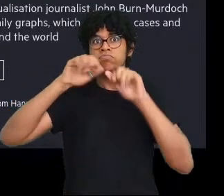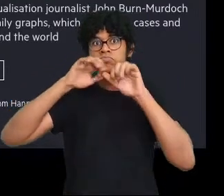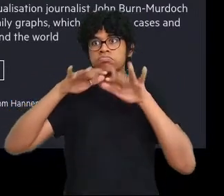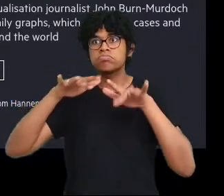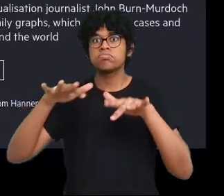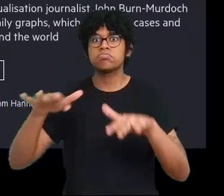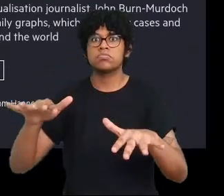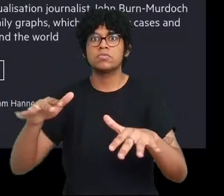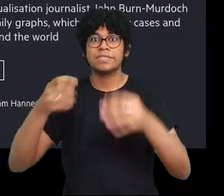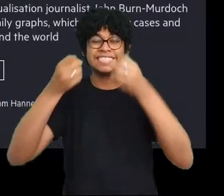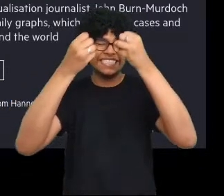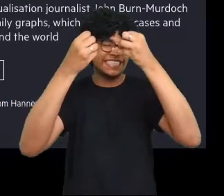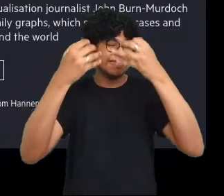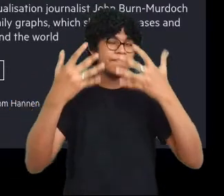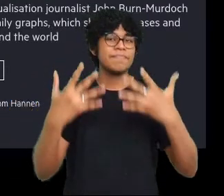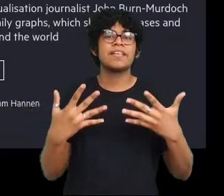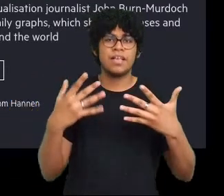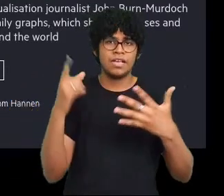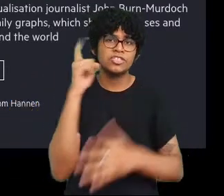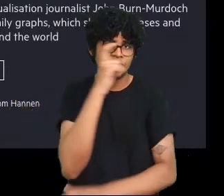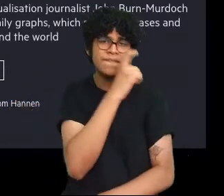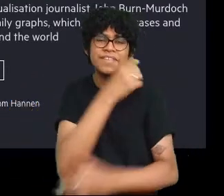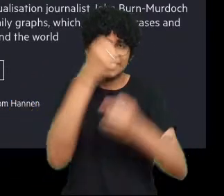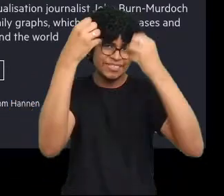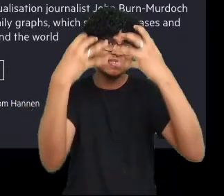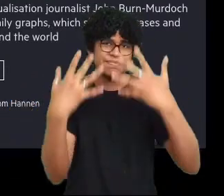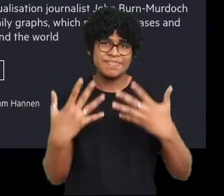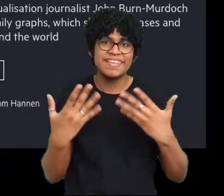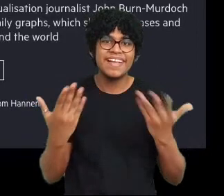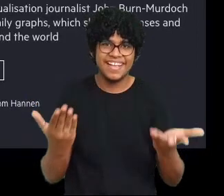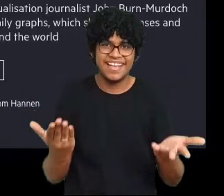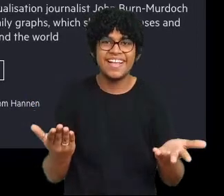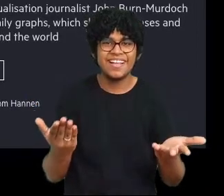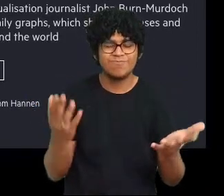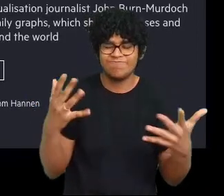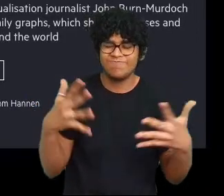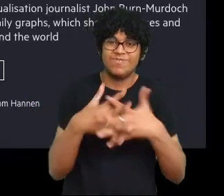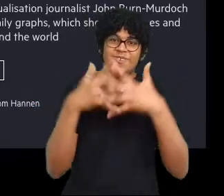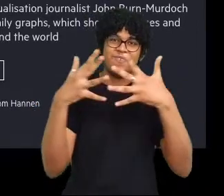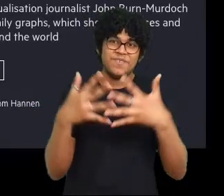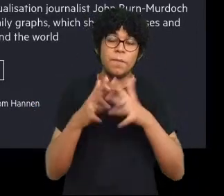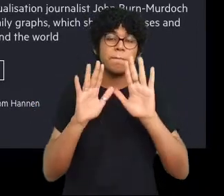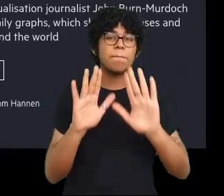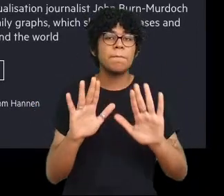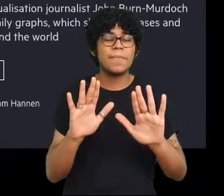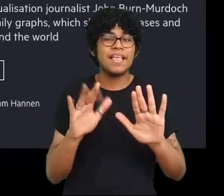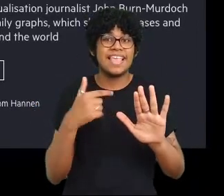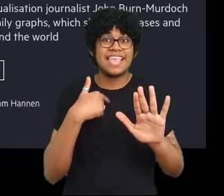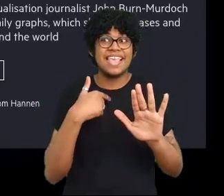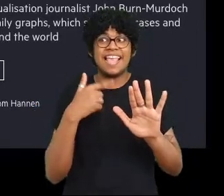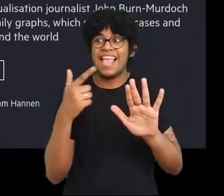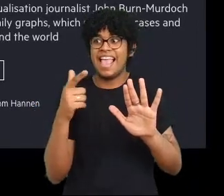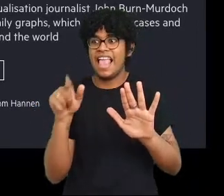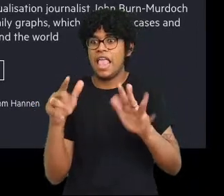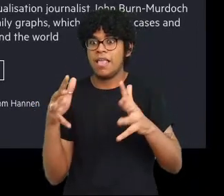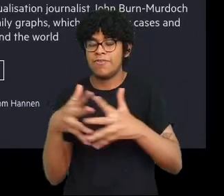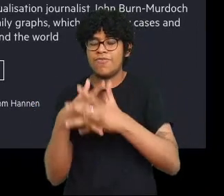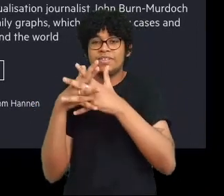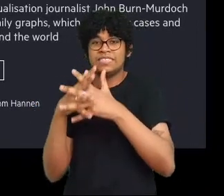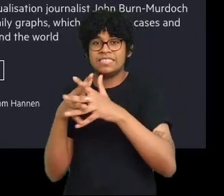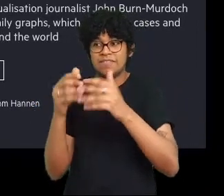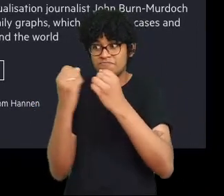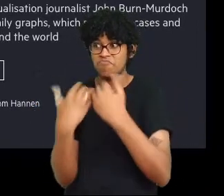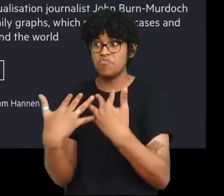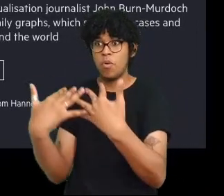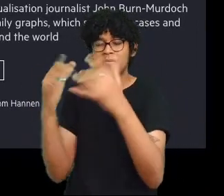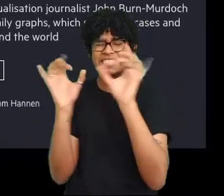extremely confusing. So if it's confusing to an open data audience, it would be even more confusing for a daily reader. So does